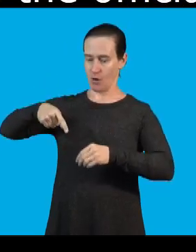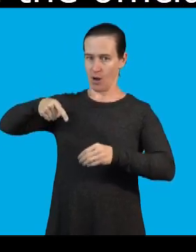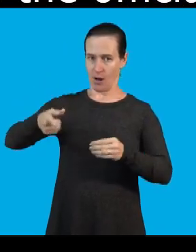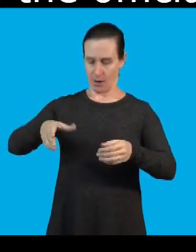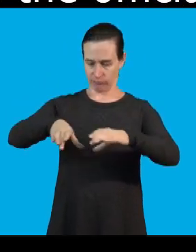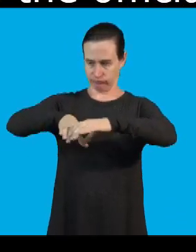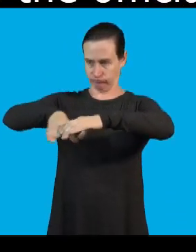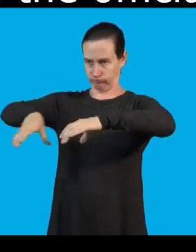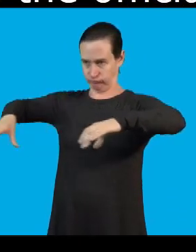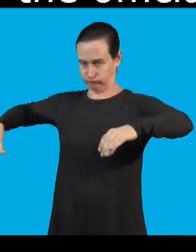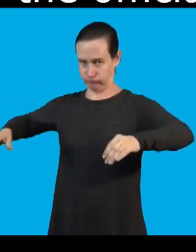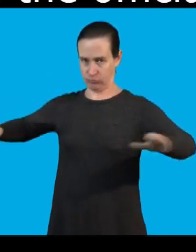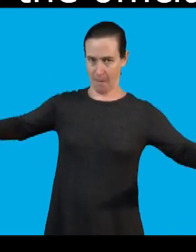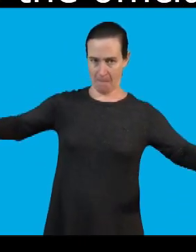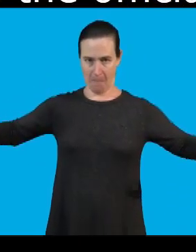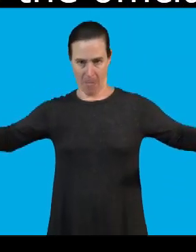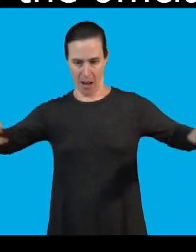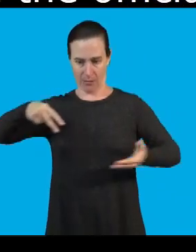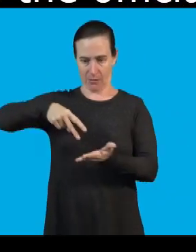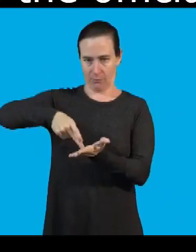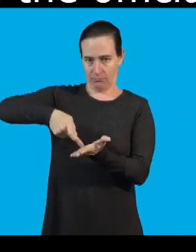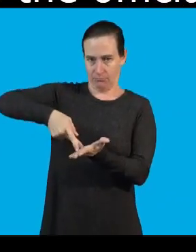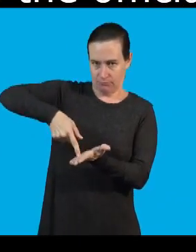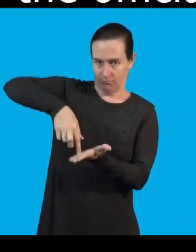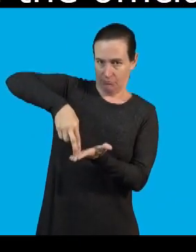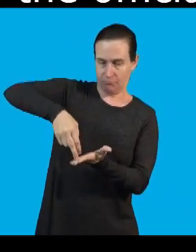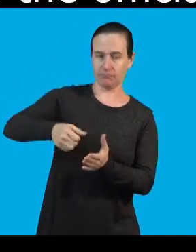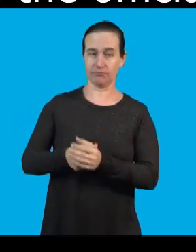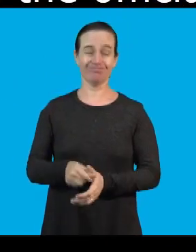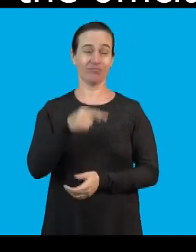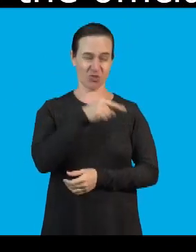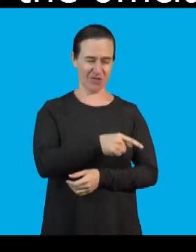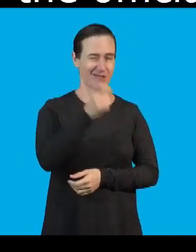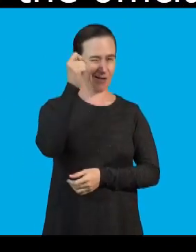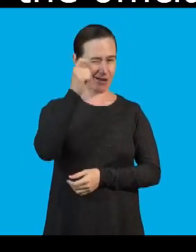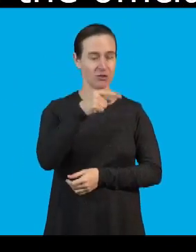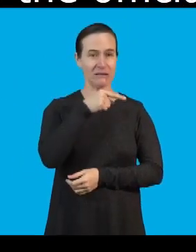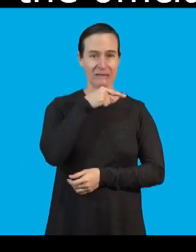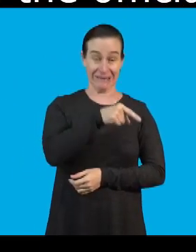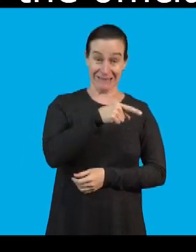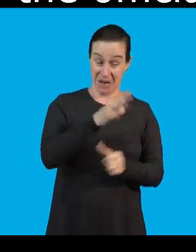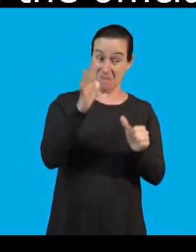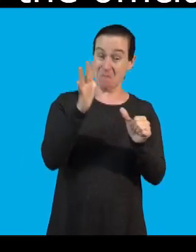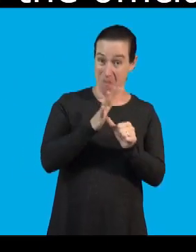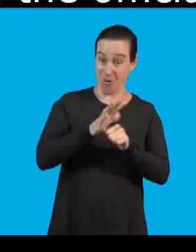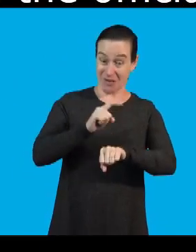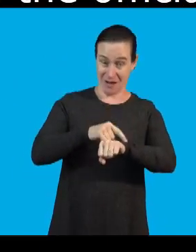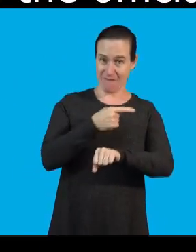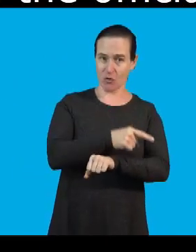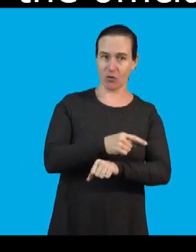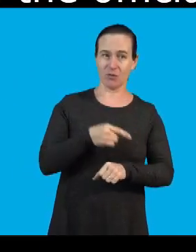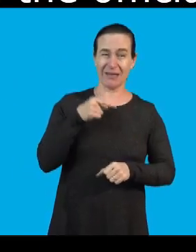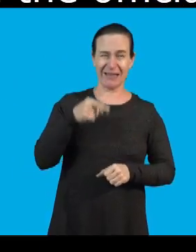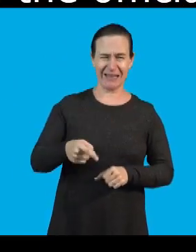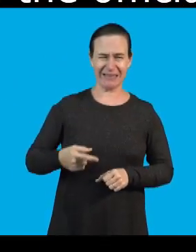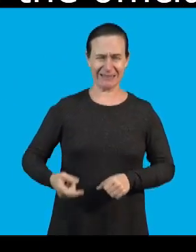her. Lindy knew this was her make or break moment. Then the nagging ache in the ankle shot like an